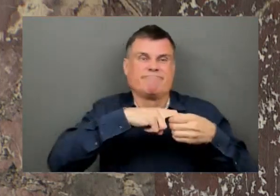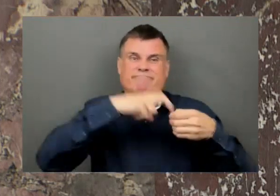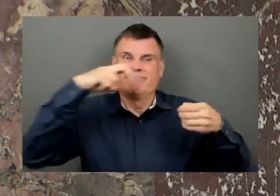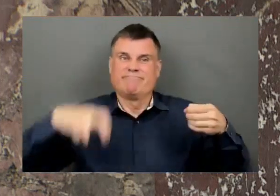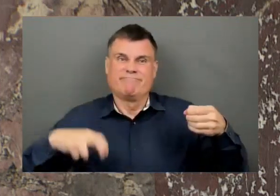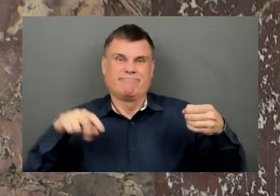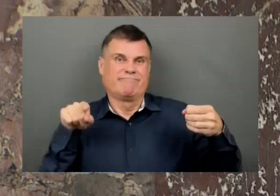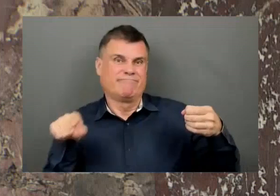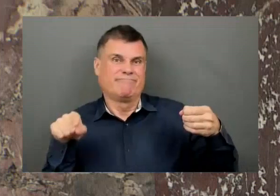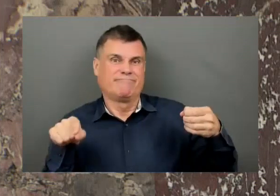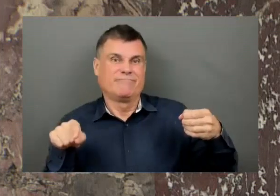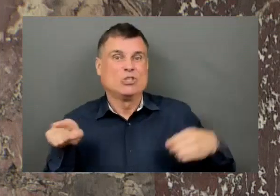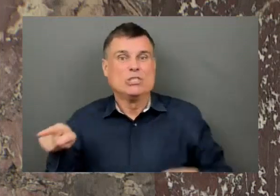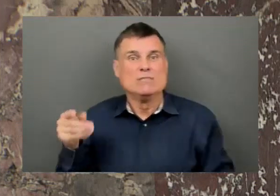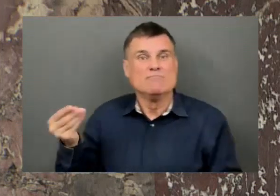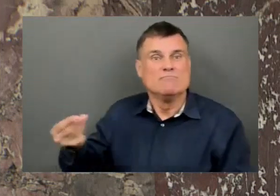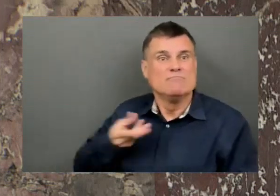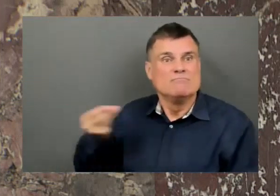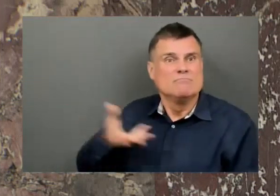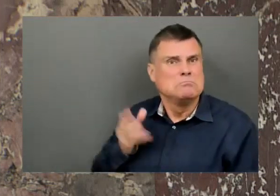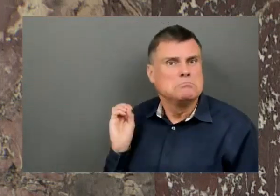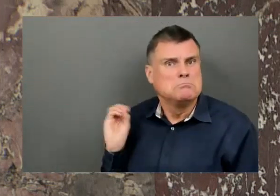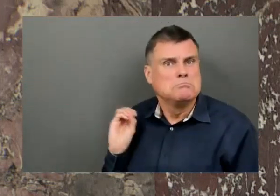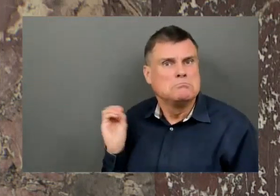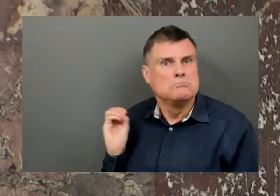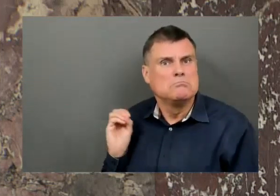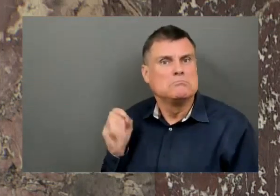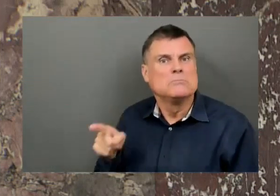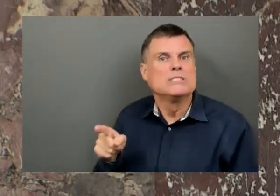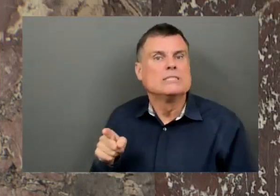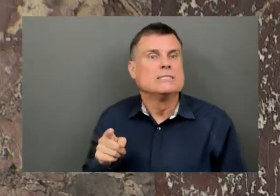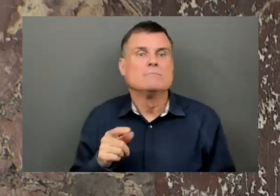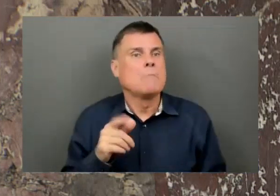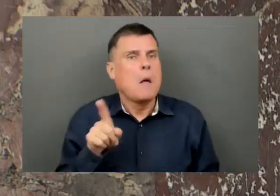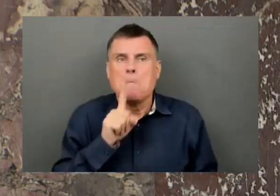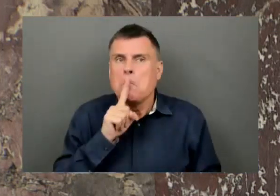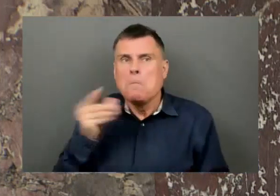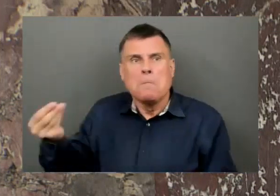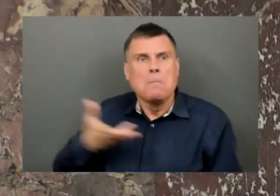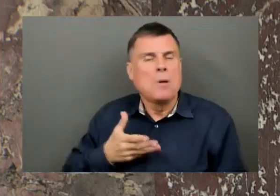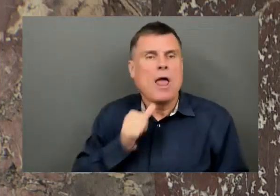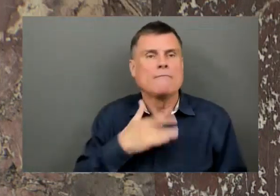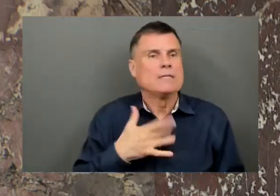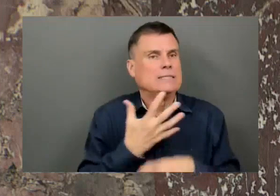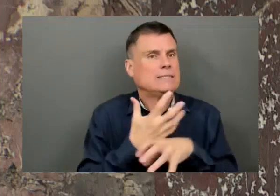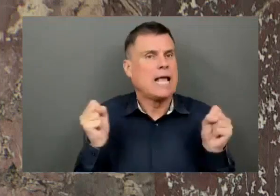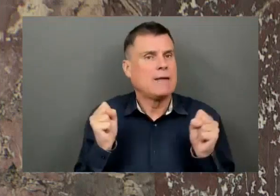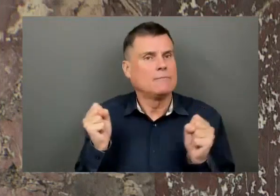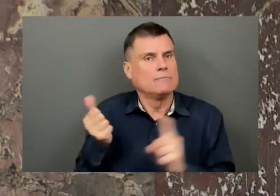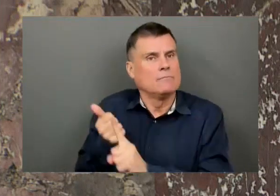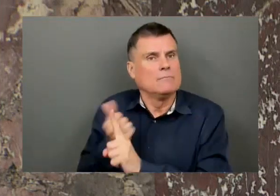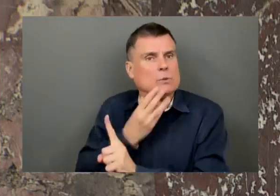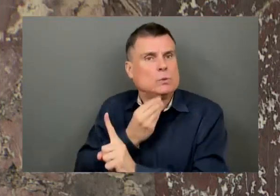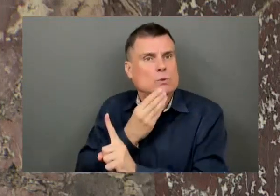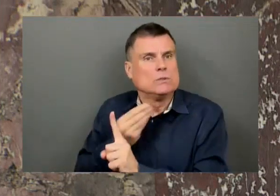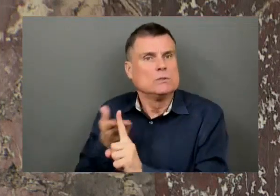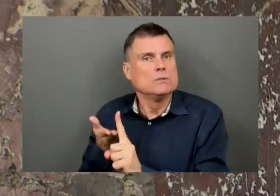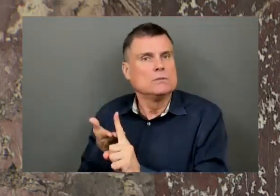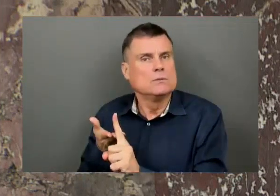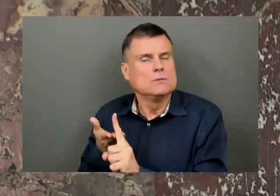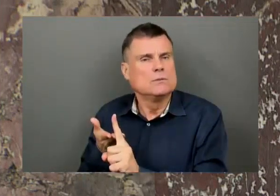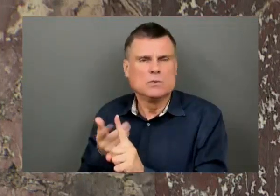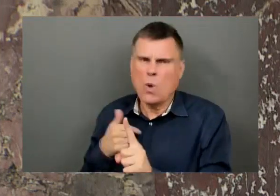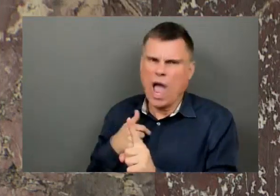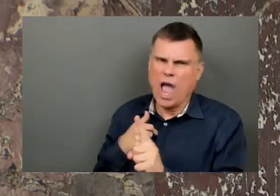safe to do that. And so for me, it's a chance to think about, why is that the case? How do I make